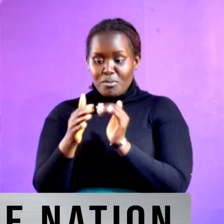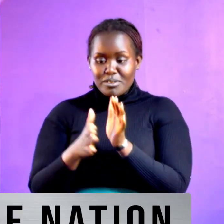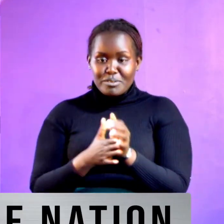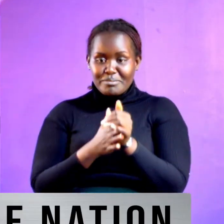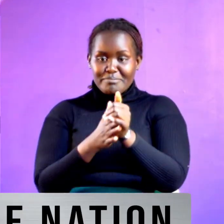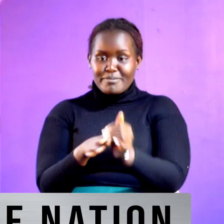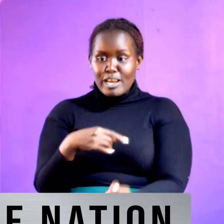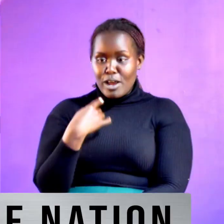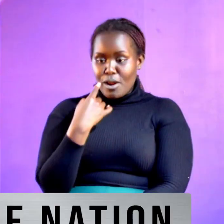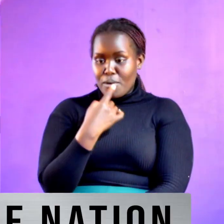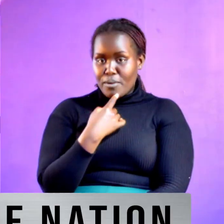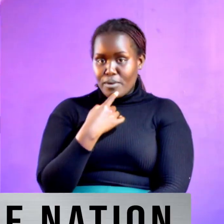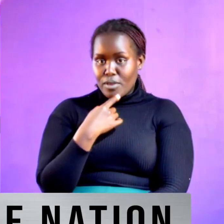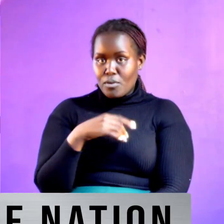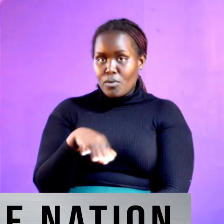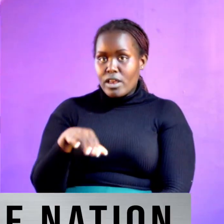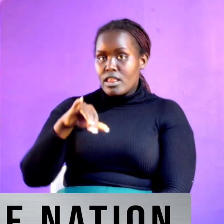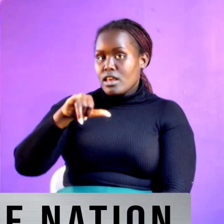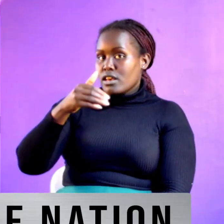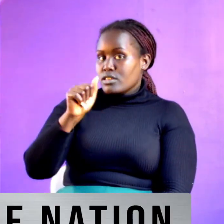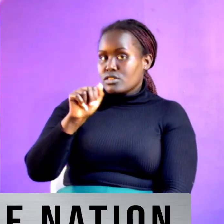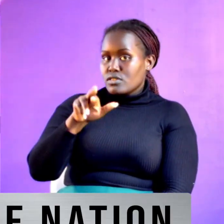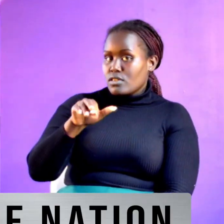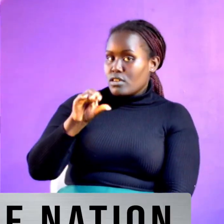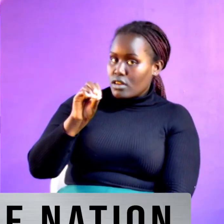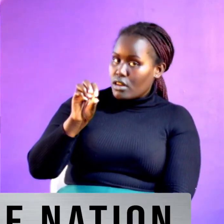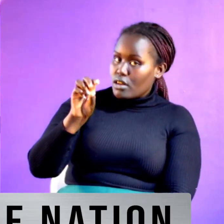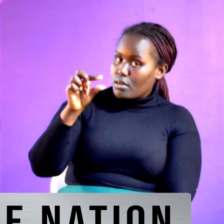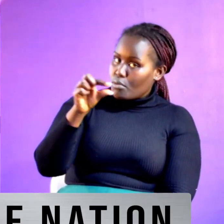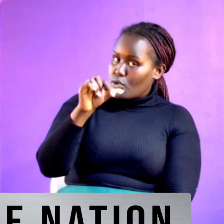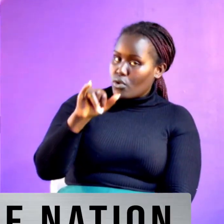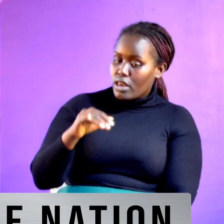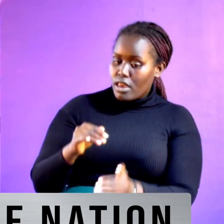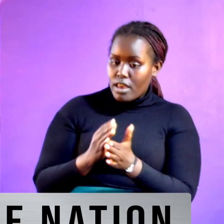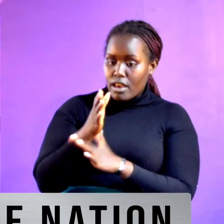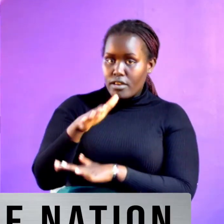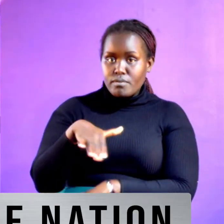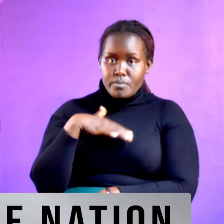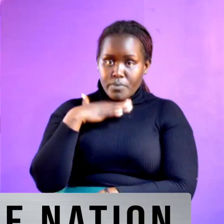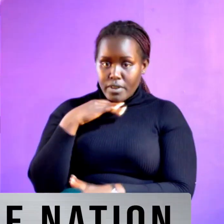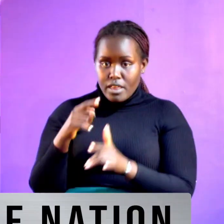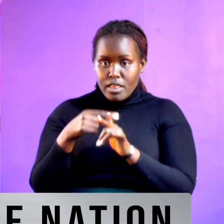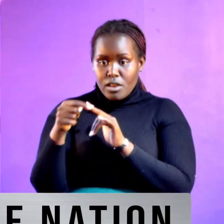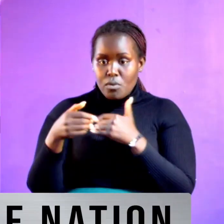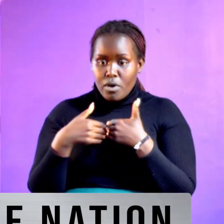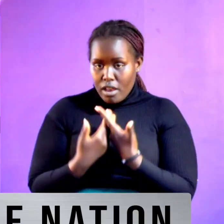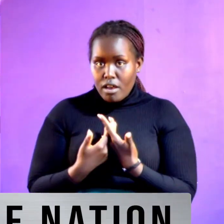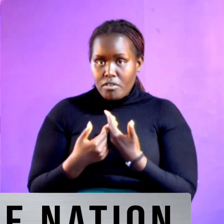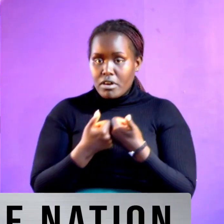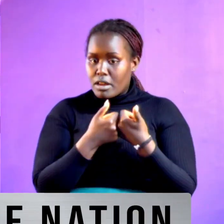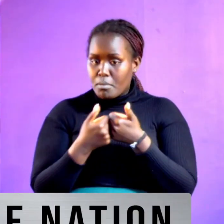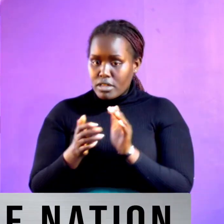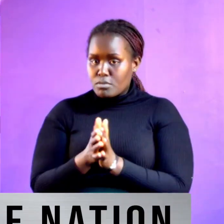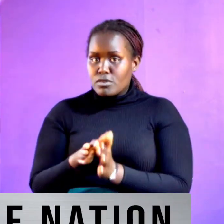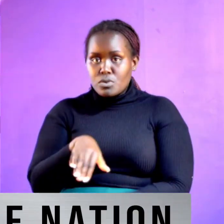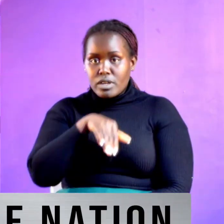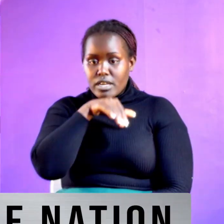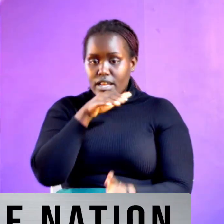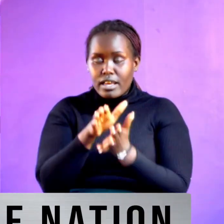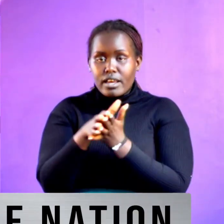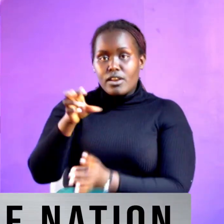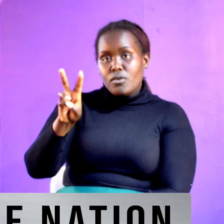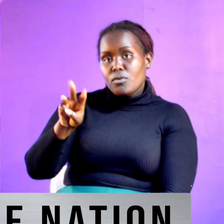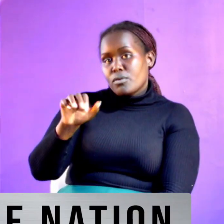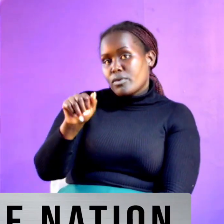by Jaramogi. And then after the death of Jaramogi, there was a contestation between Raila and Wamalwa